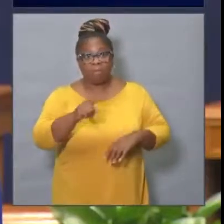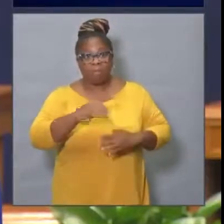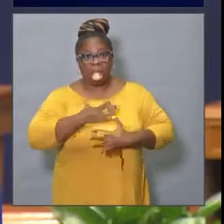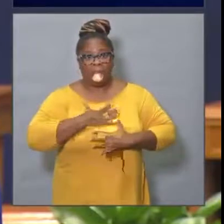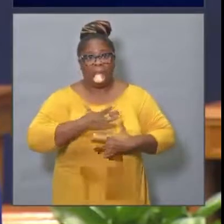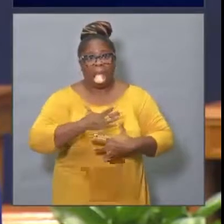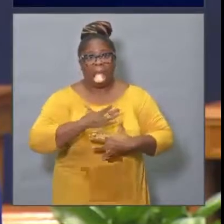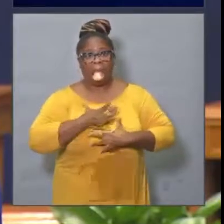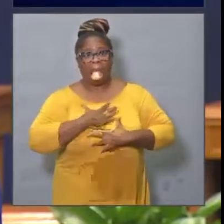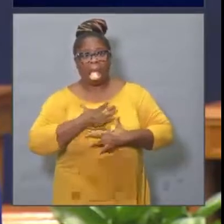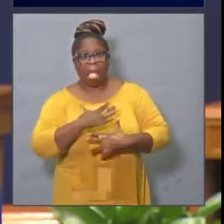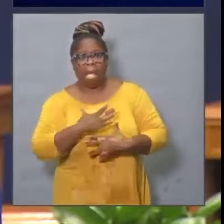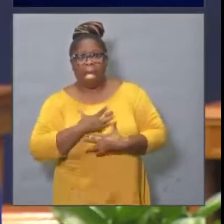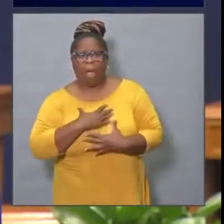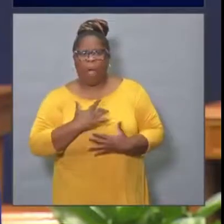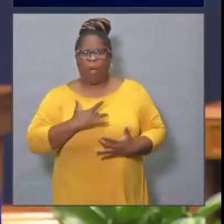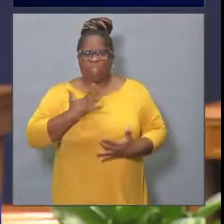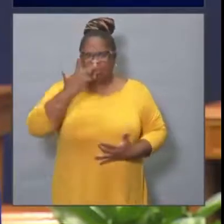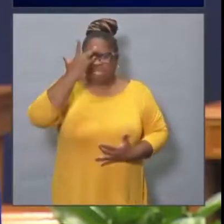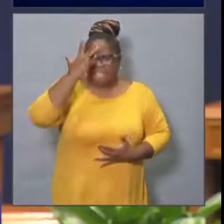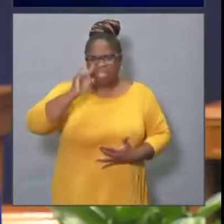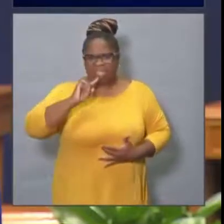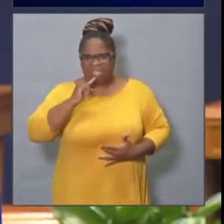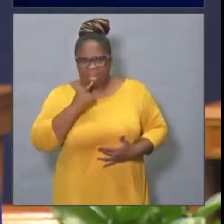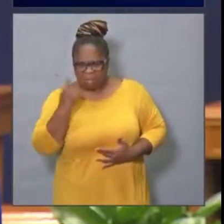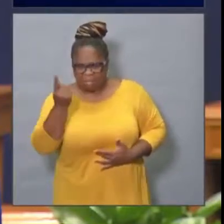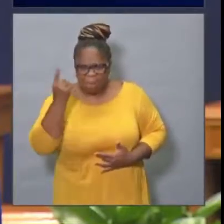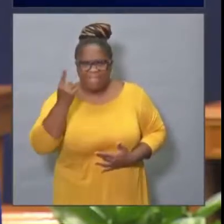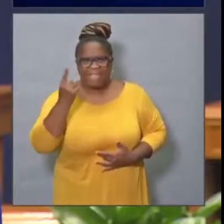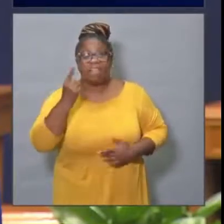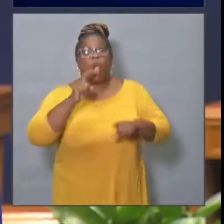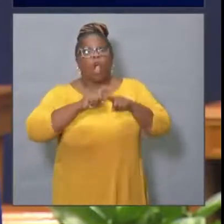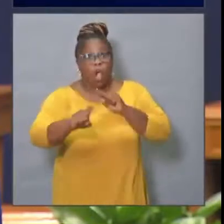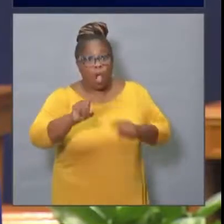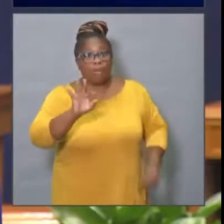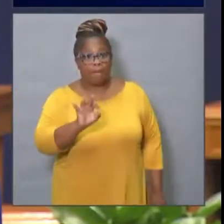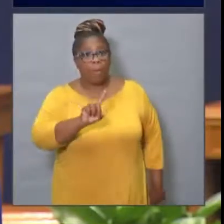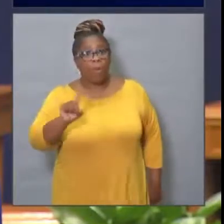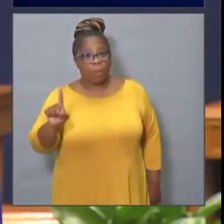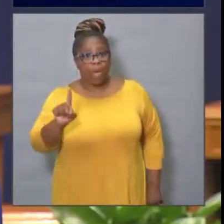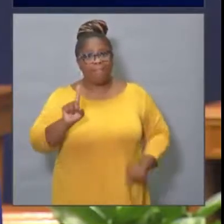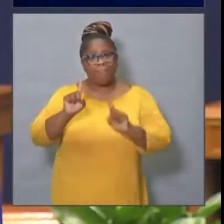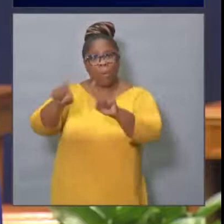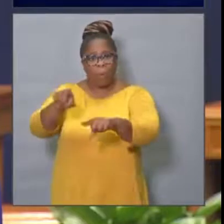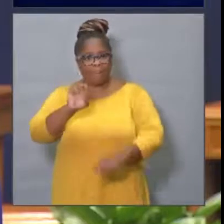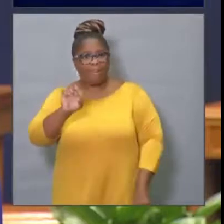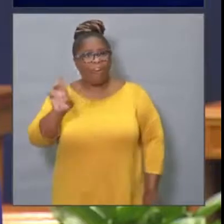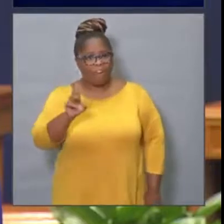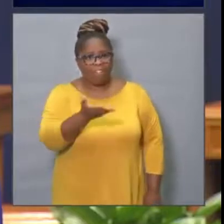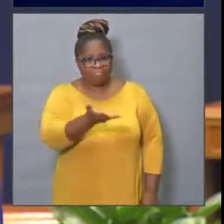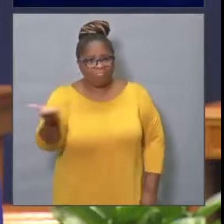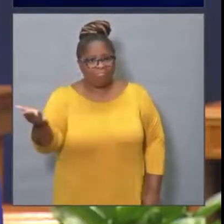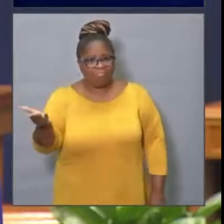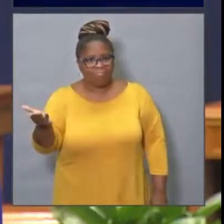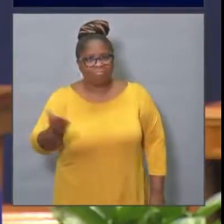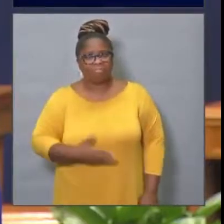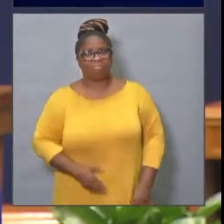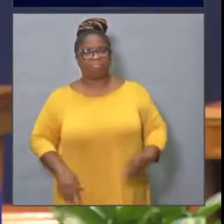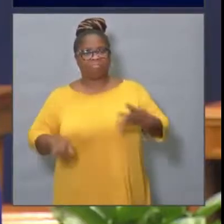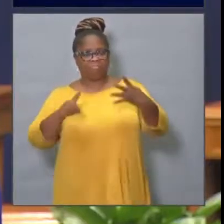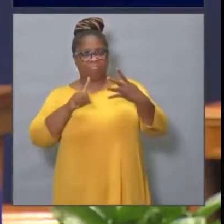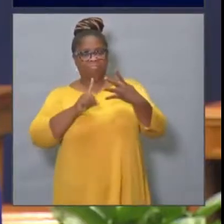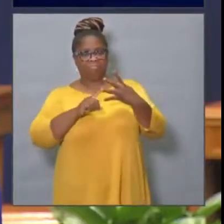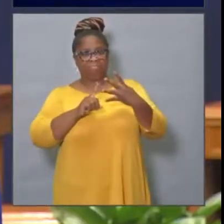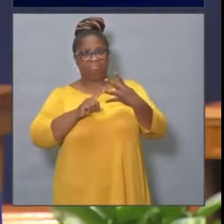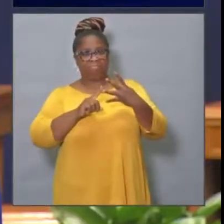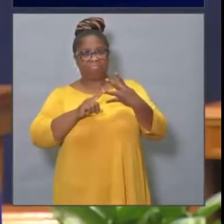having serious symptoms at the moment, please call 911 or go to the nearest emergency department. The third thing, if you were exposed to